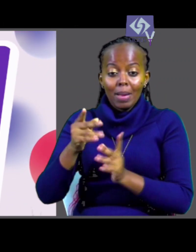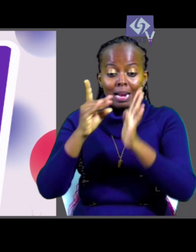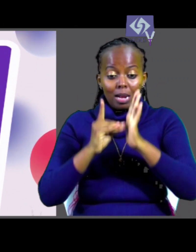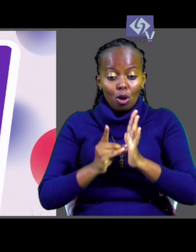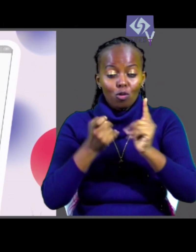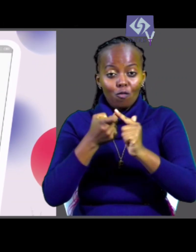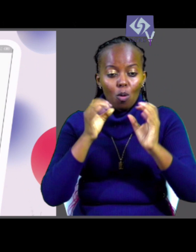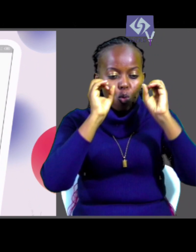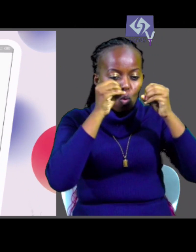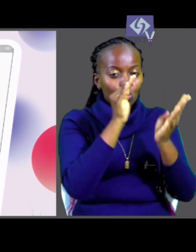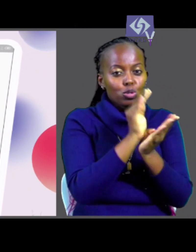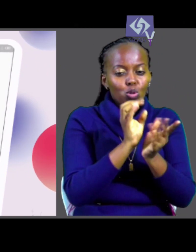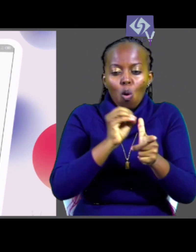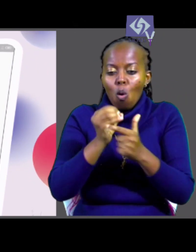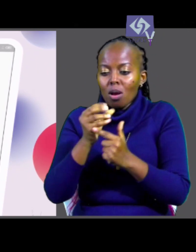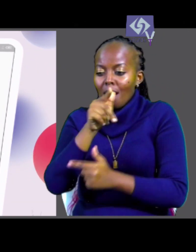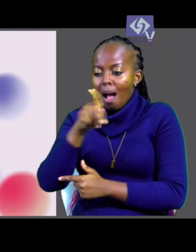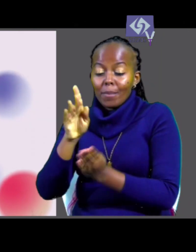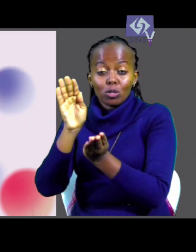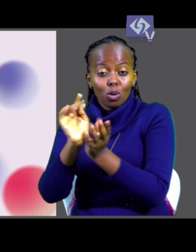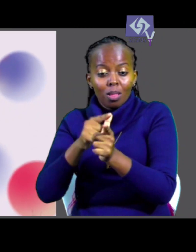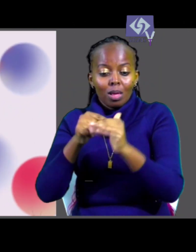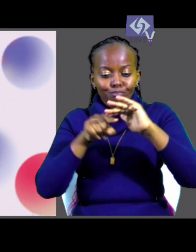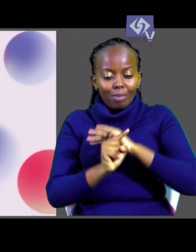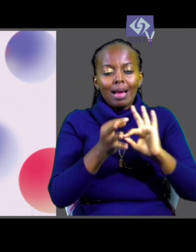app. Download the app from the Google Play Store or App Store and log in as an interpreter.